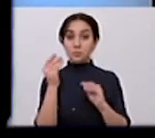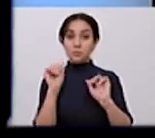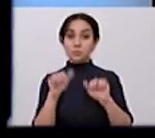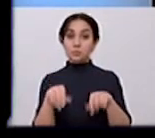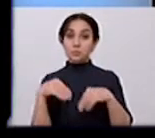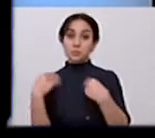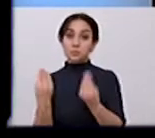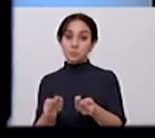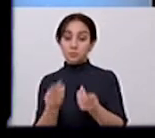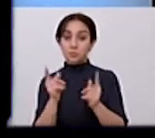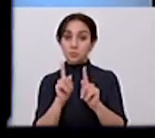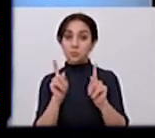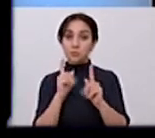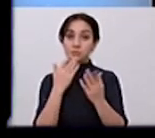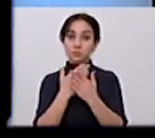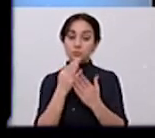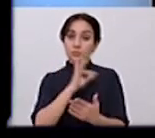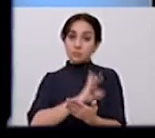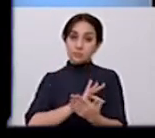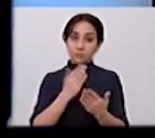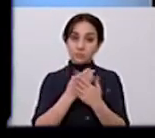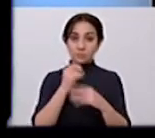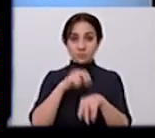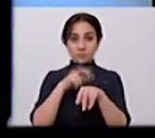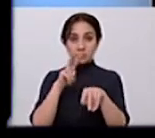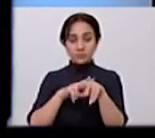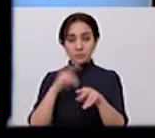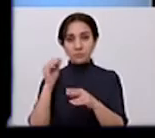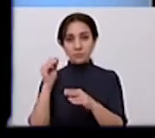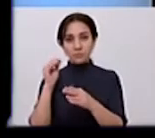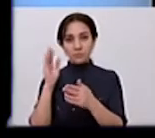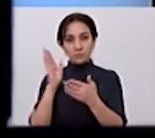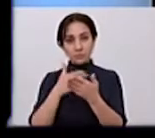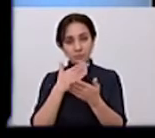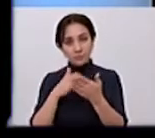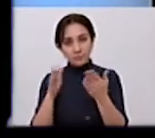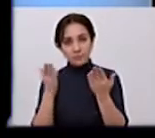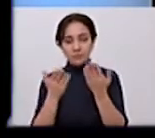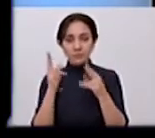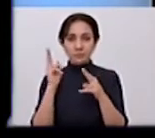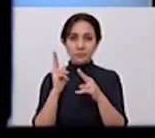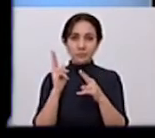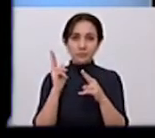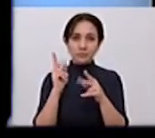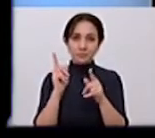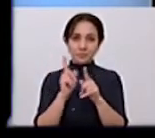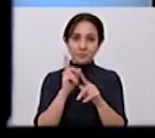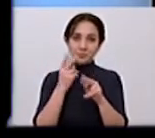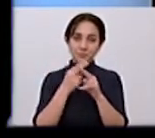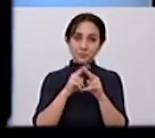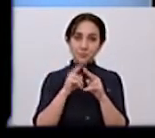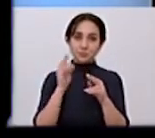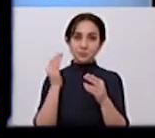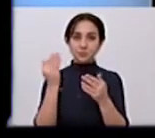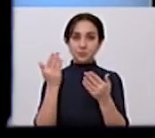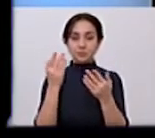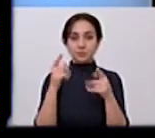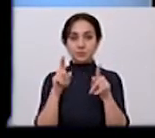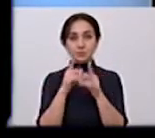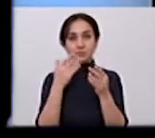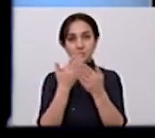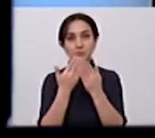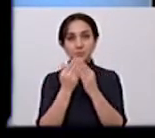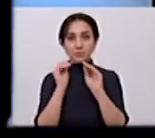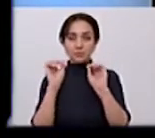o'sha imtiyozlarini qo'llanilishi, qanaqadir soliqlardan ozod etilishi va shunga o'xshagan imtiyozlarni berishi